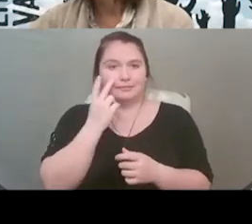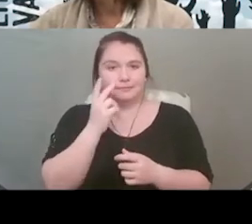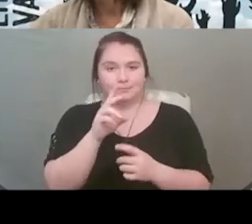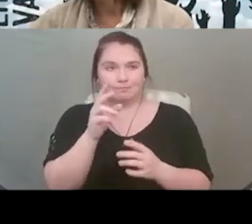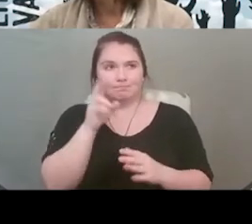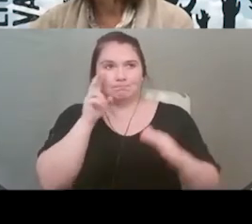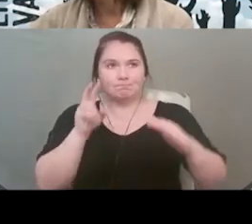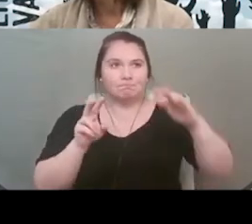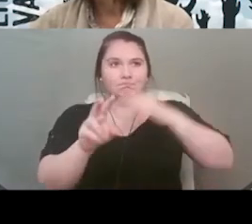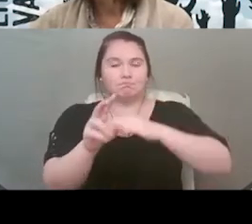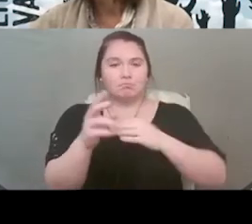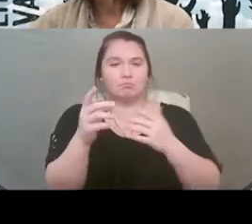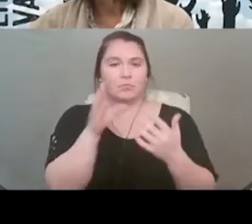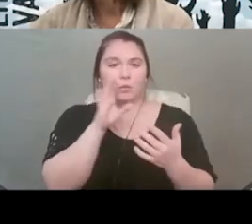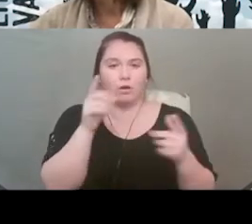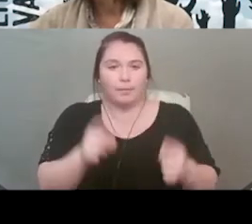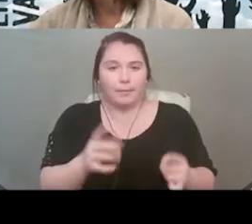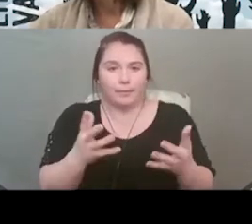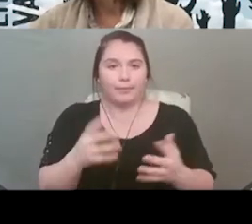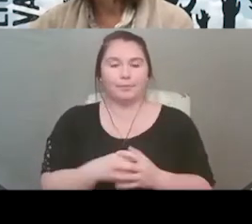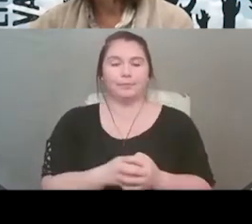projections.